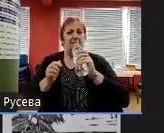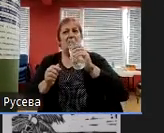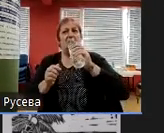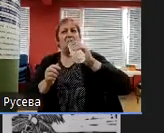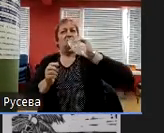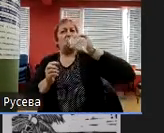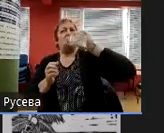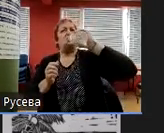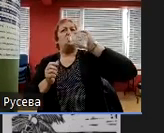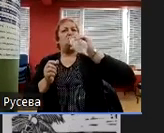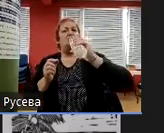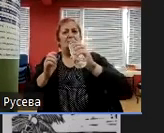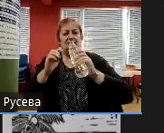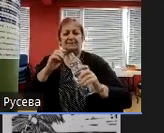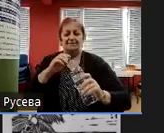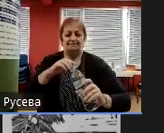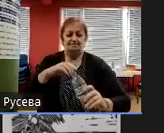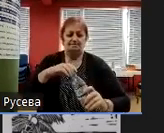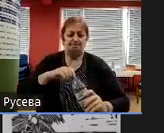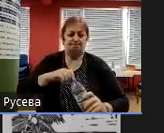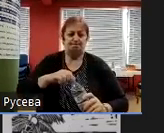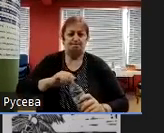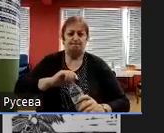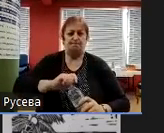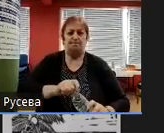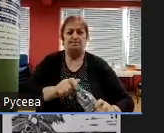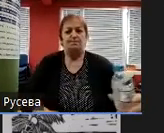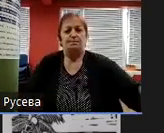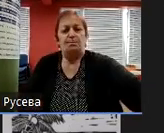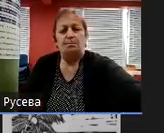accessibility requirements, when registering.